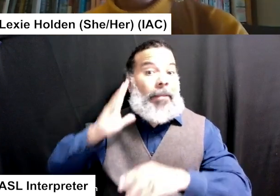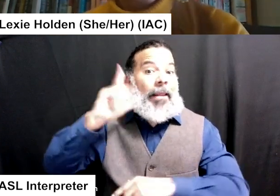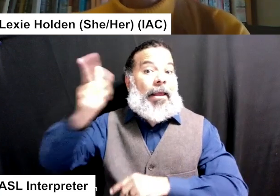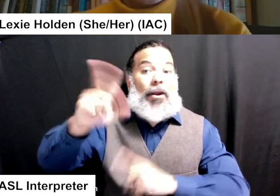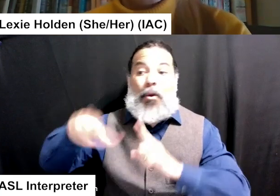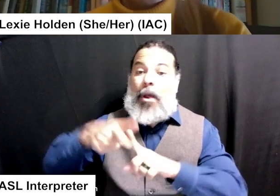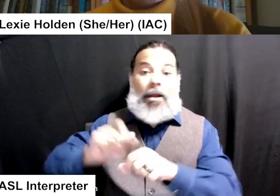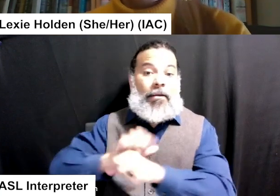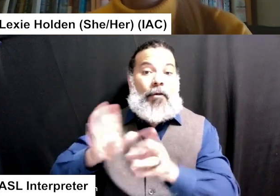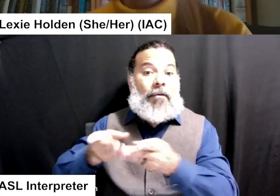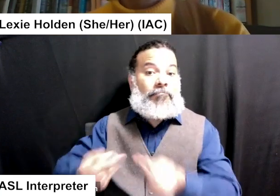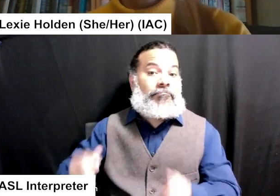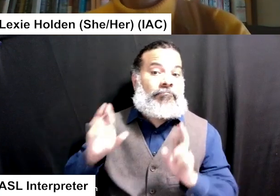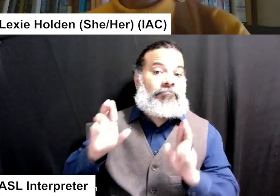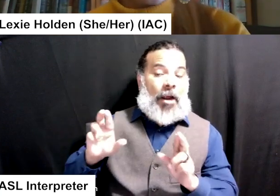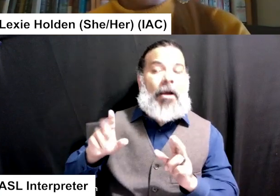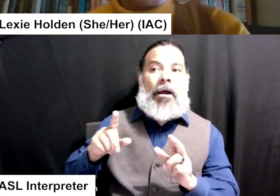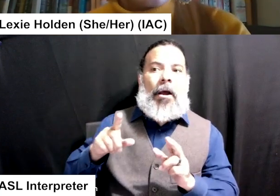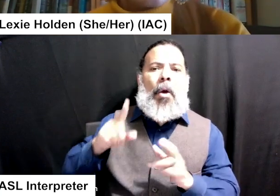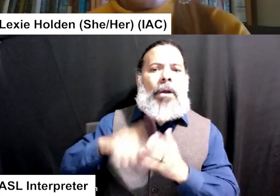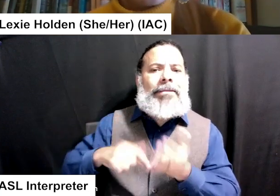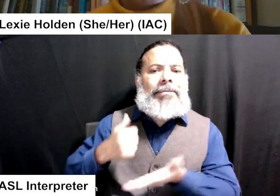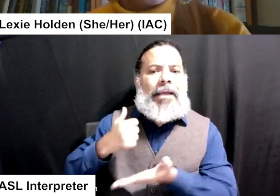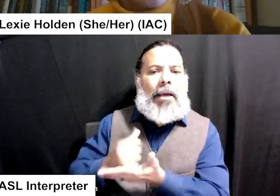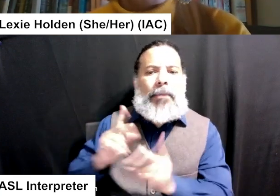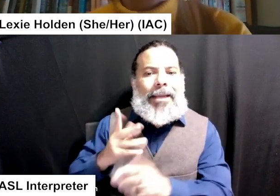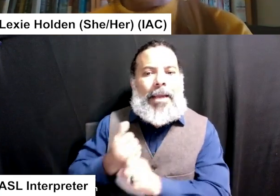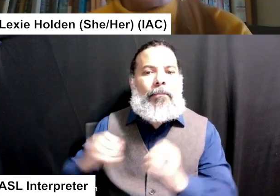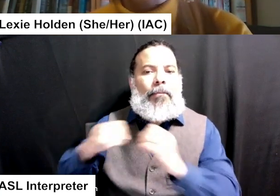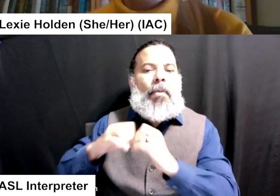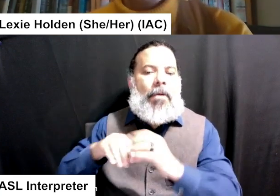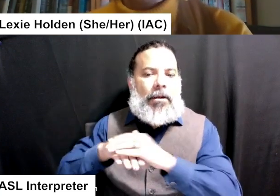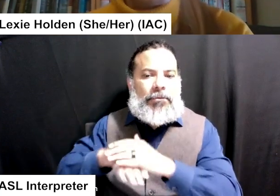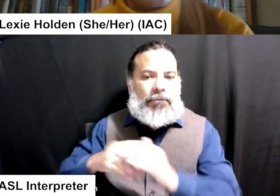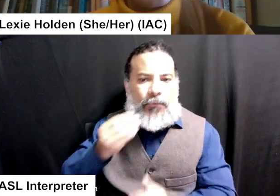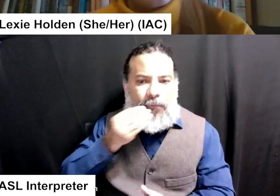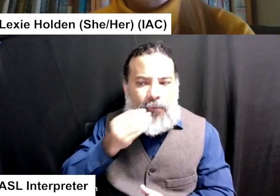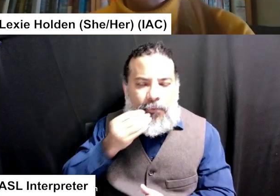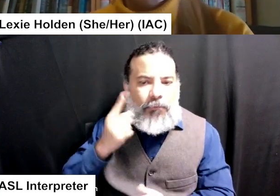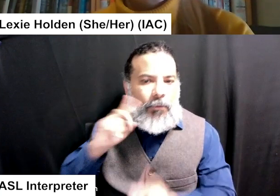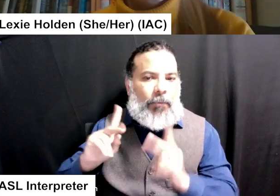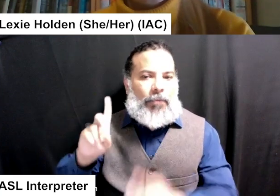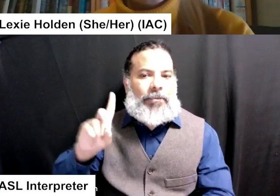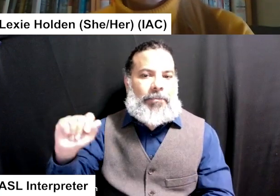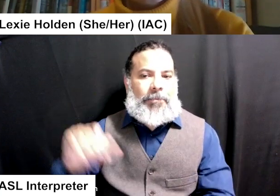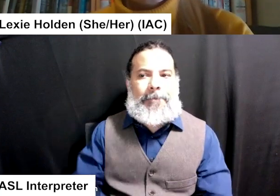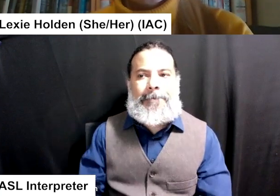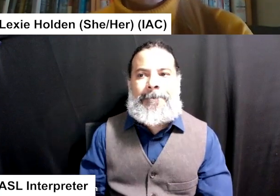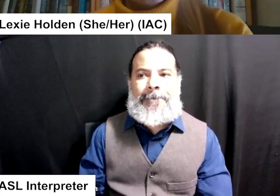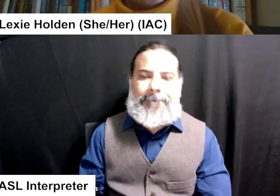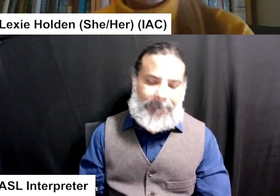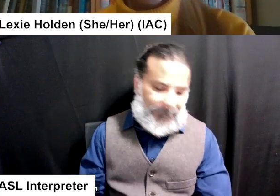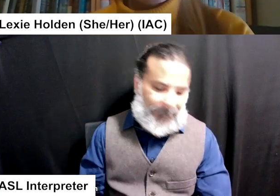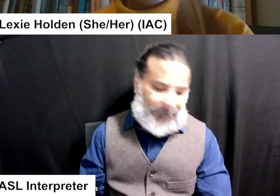things that helped sort of increase food access for folks who are disabled. Yeah,